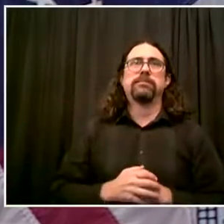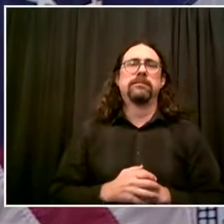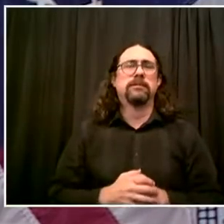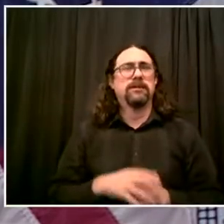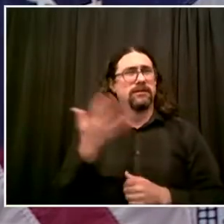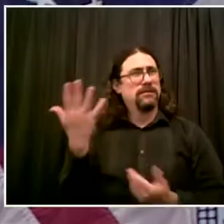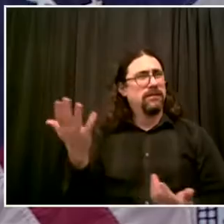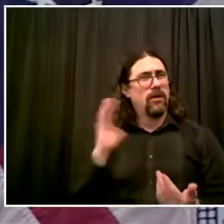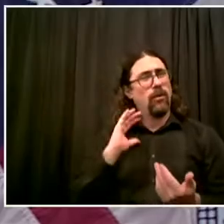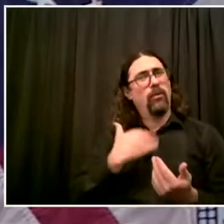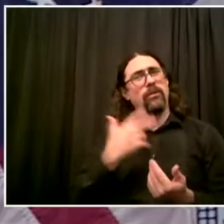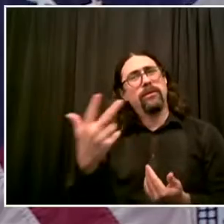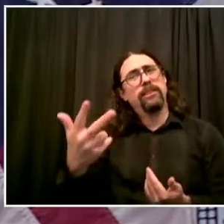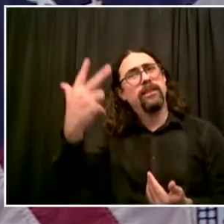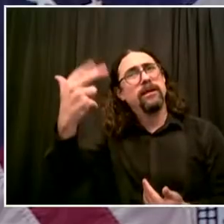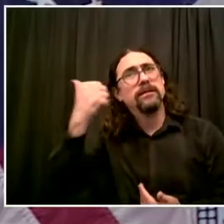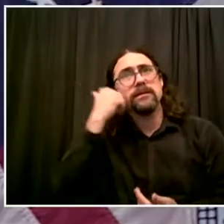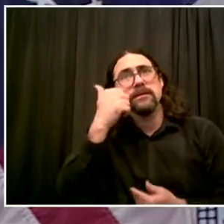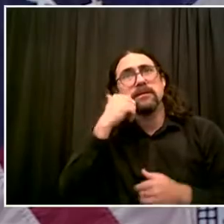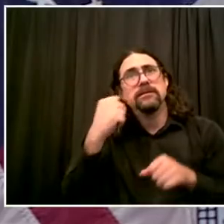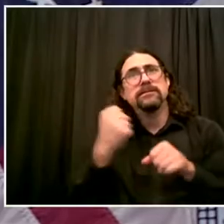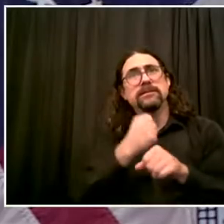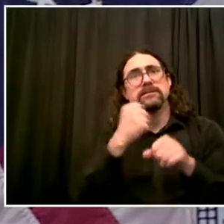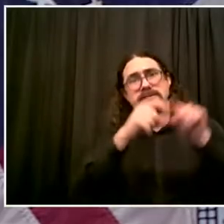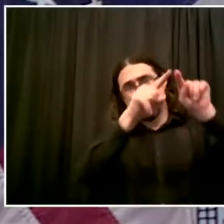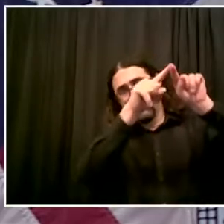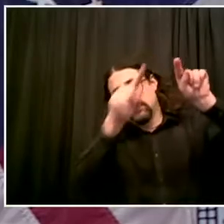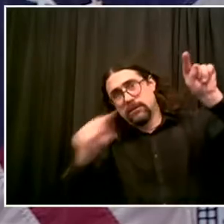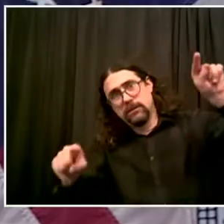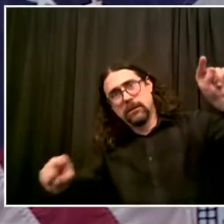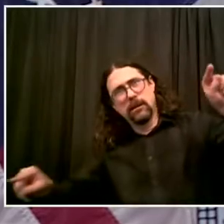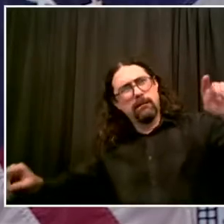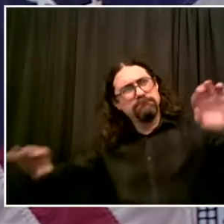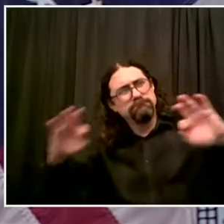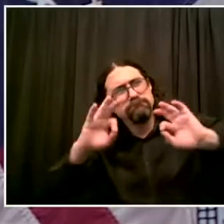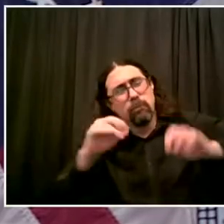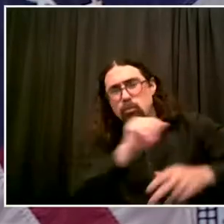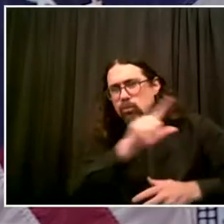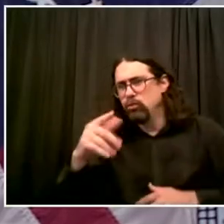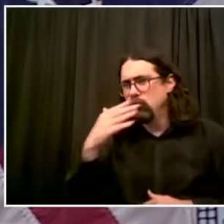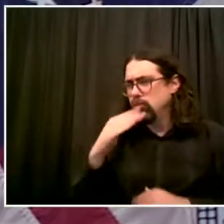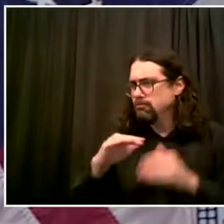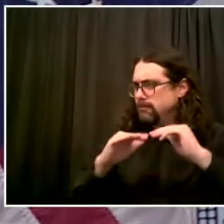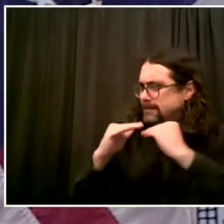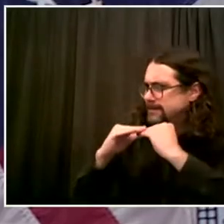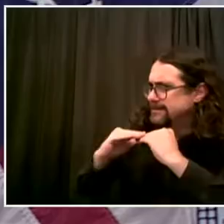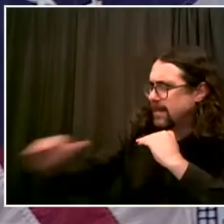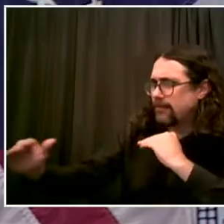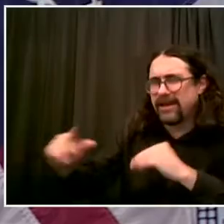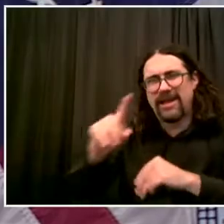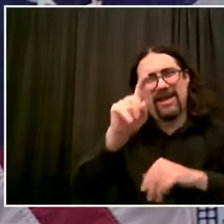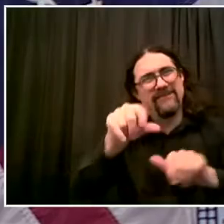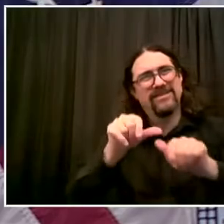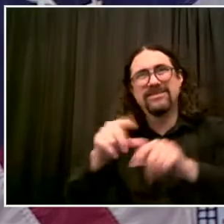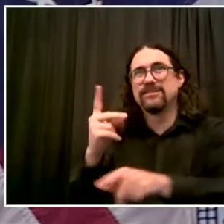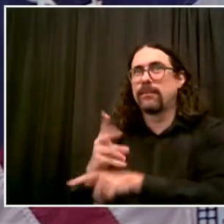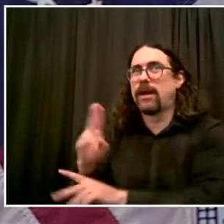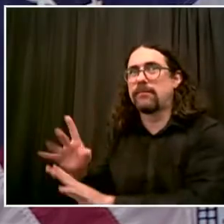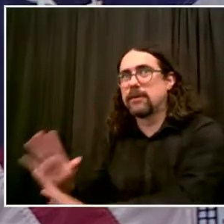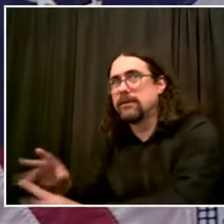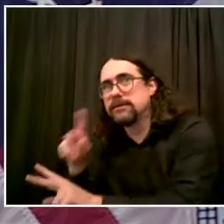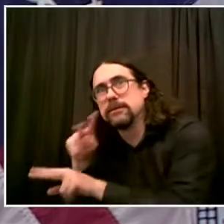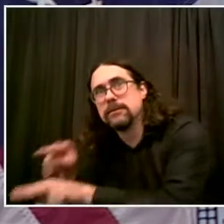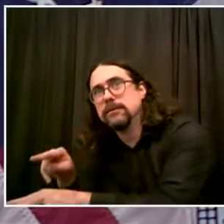back. But these are the kinds of decisions that have to be made very carefully to not allow a resurgence of the disease. Commissioner, you want to jump